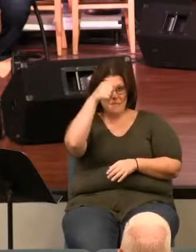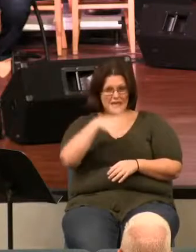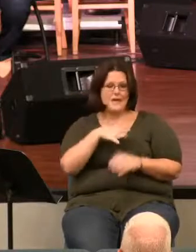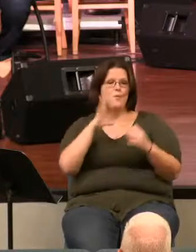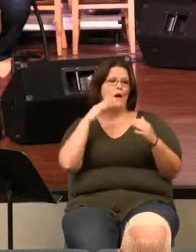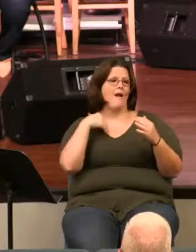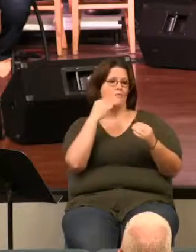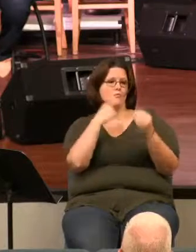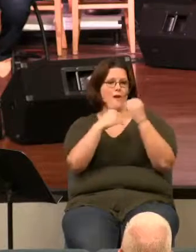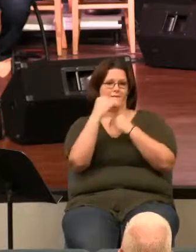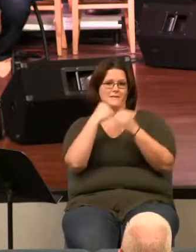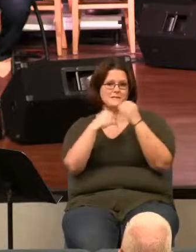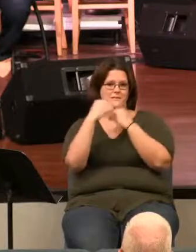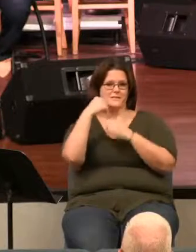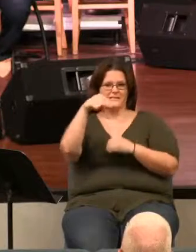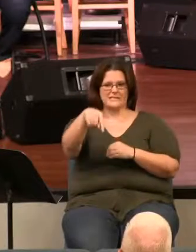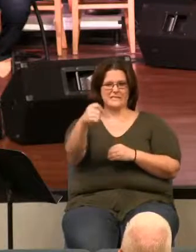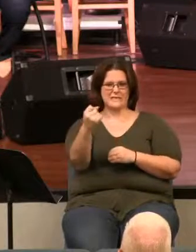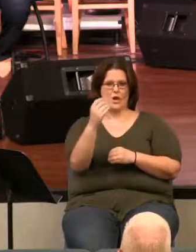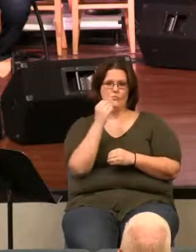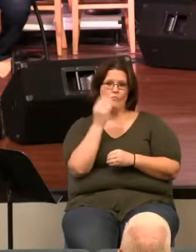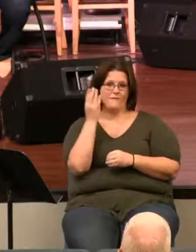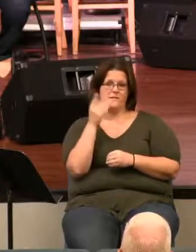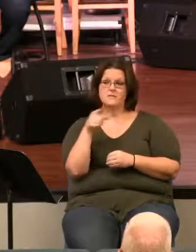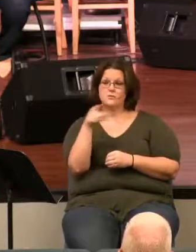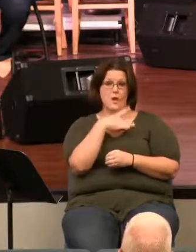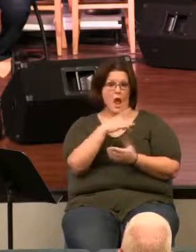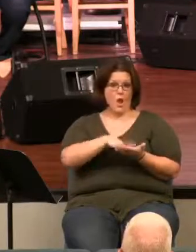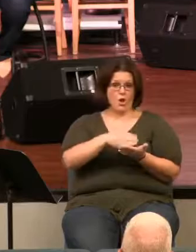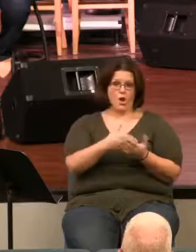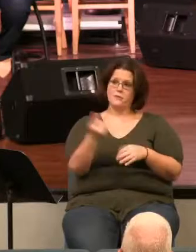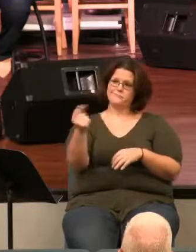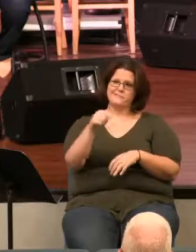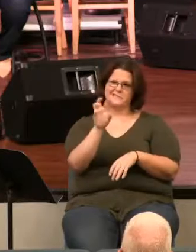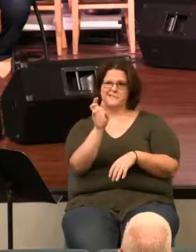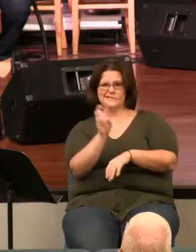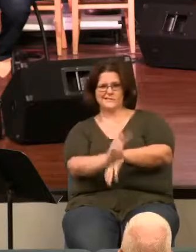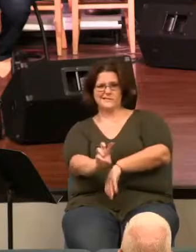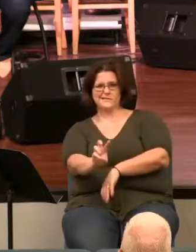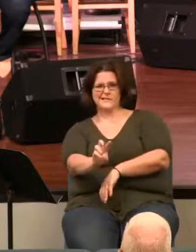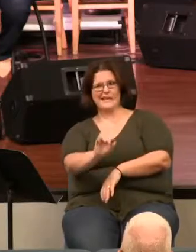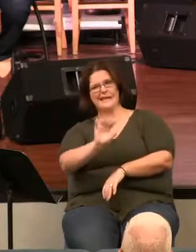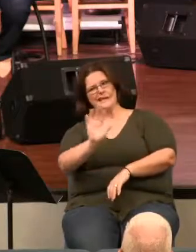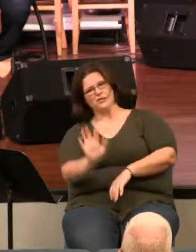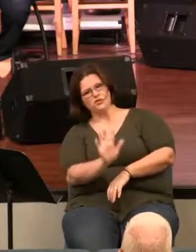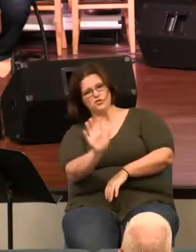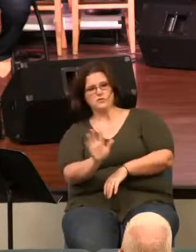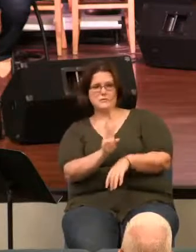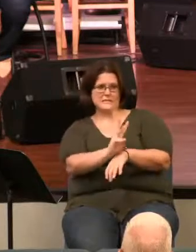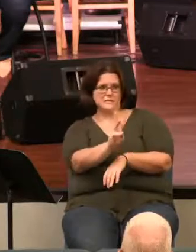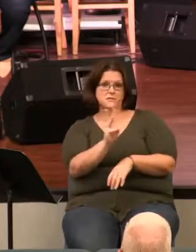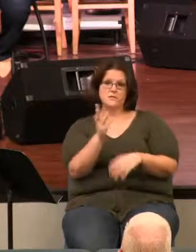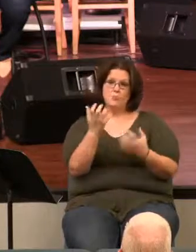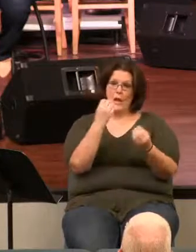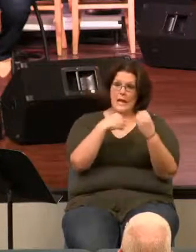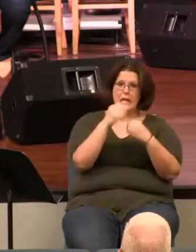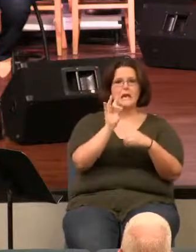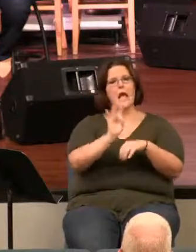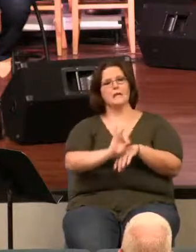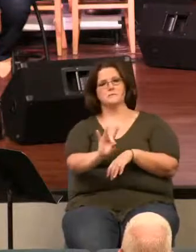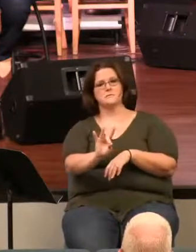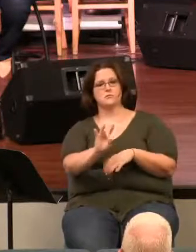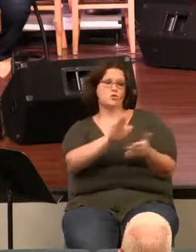men's breakfast. If you like to cook, 6 o'clock-ish. If you want to eat, come about 8